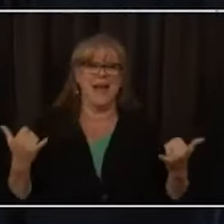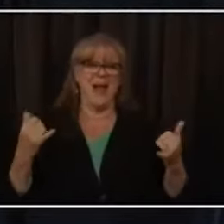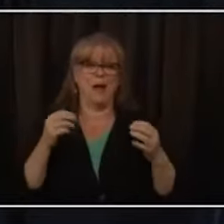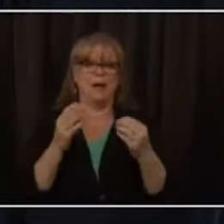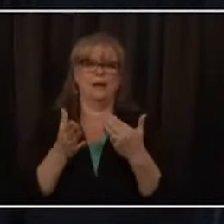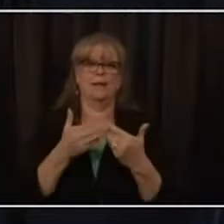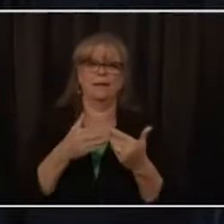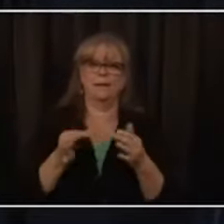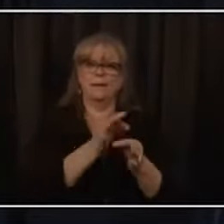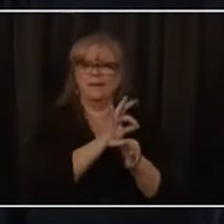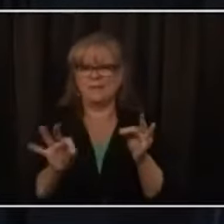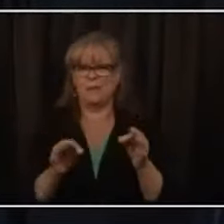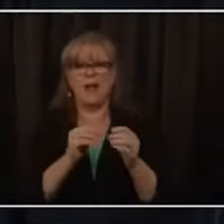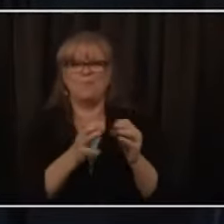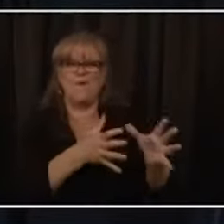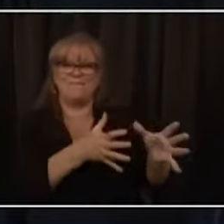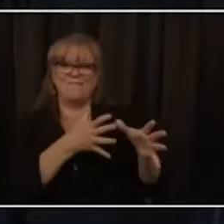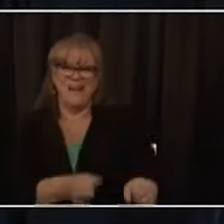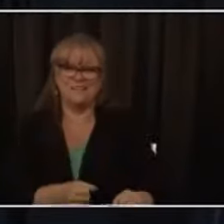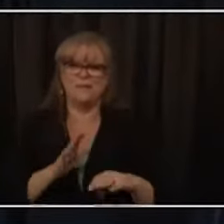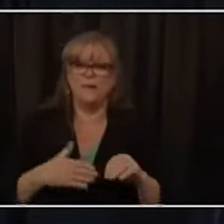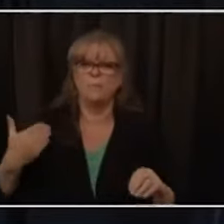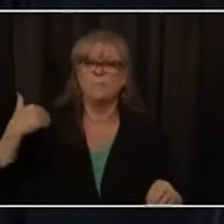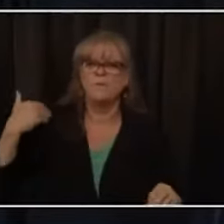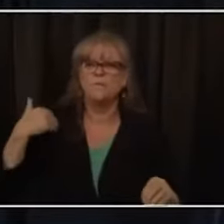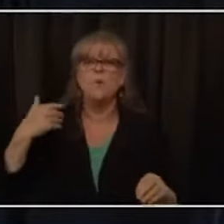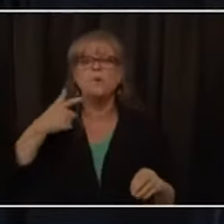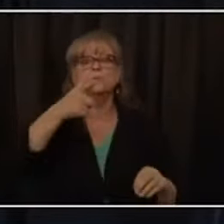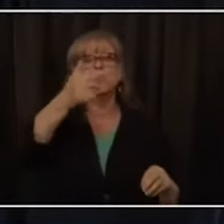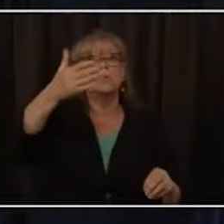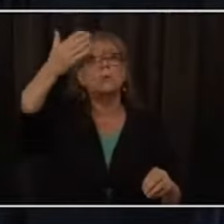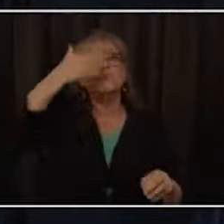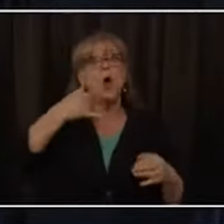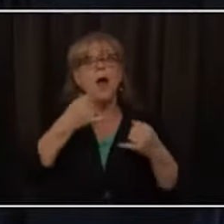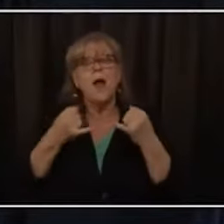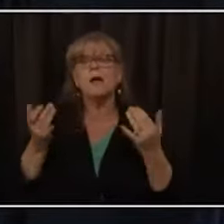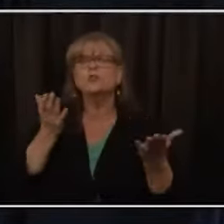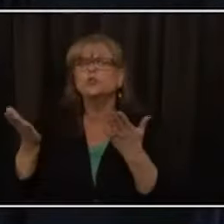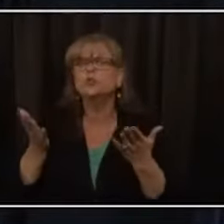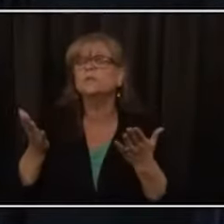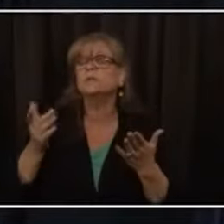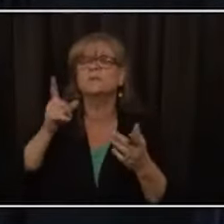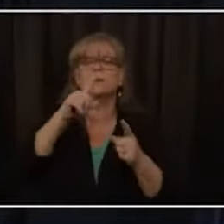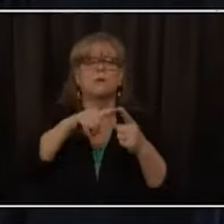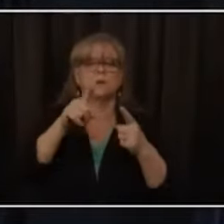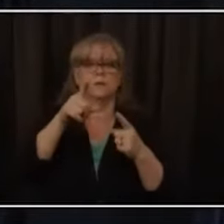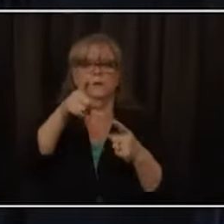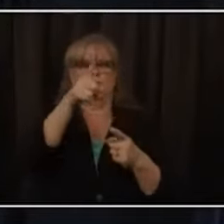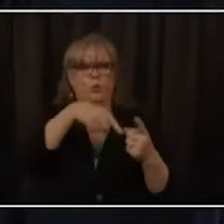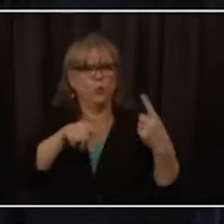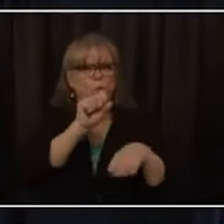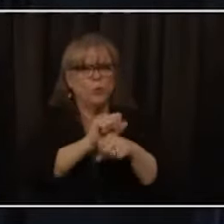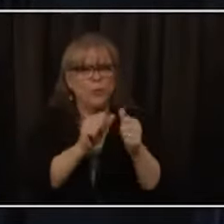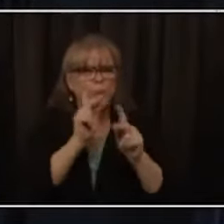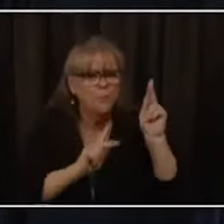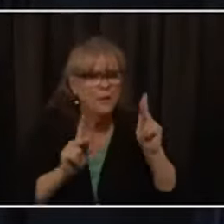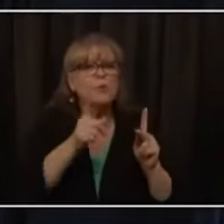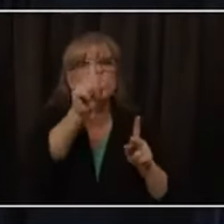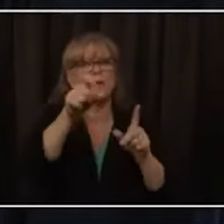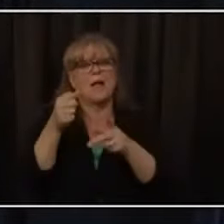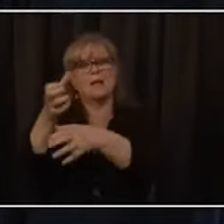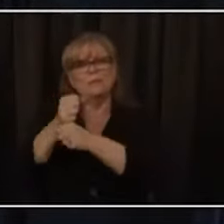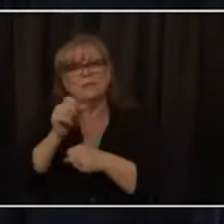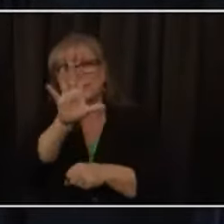frontline worker, if you work in a job that requires you to interact with others, the state will send you free tests to your home. So you can test yourself once every 5